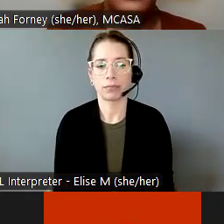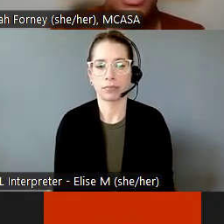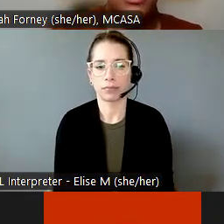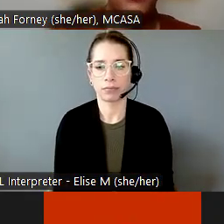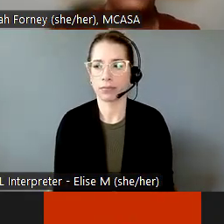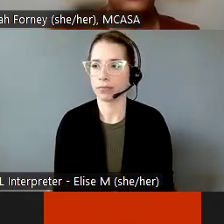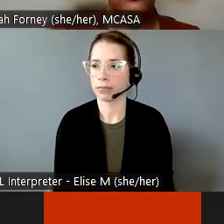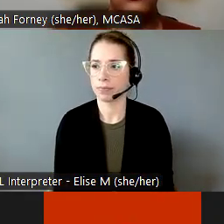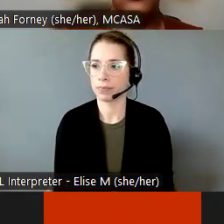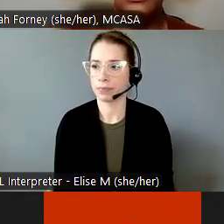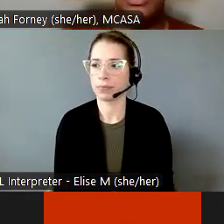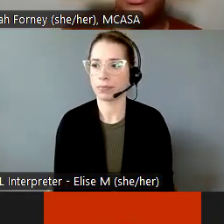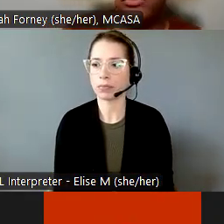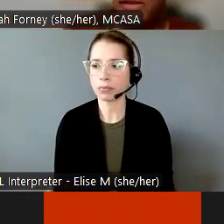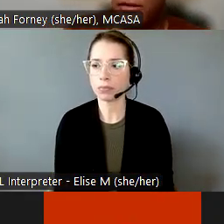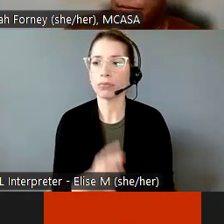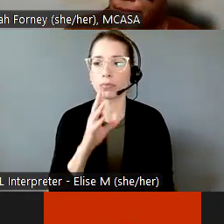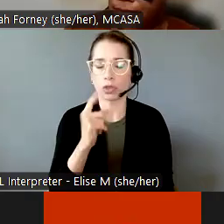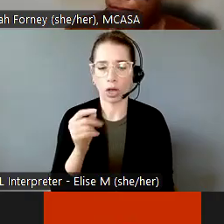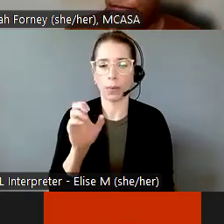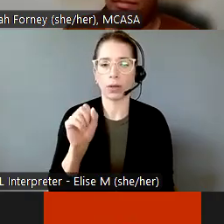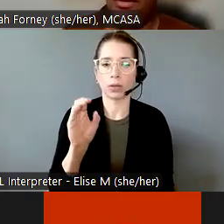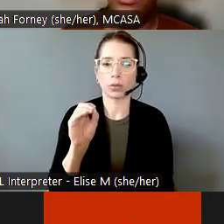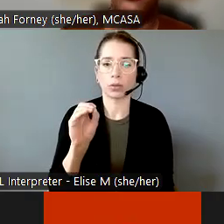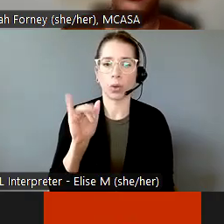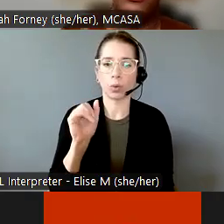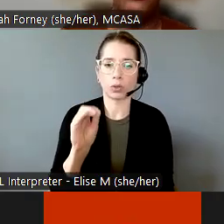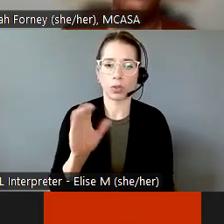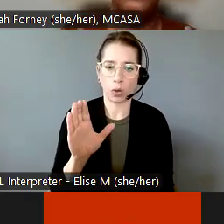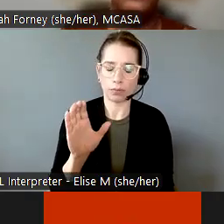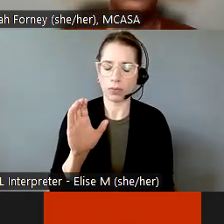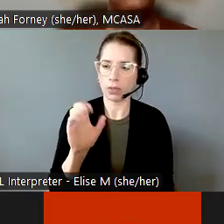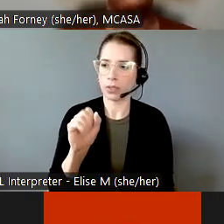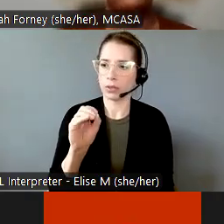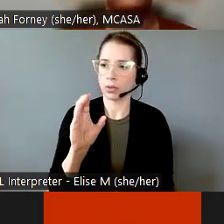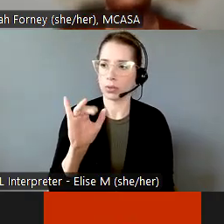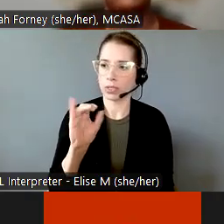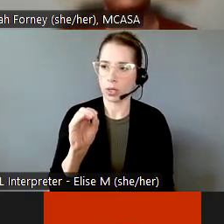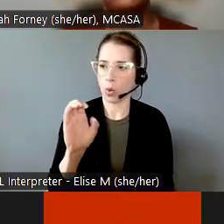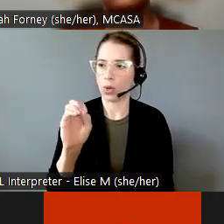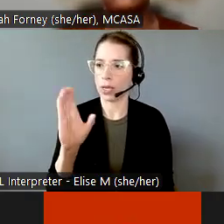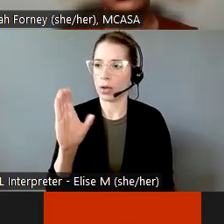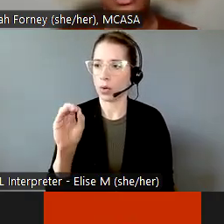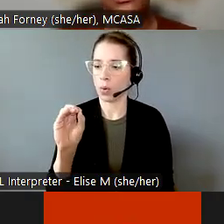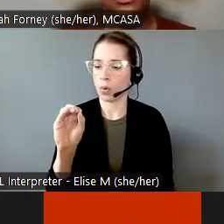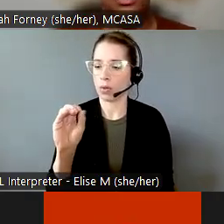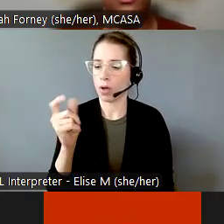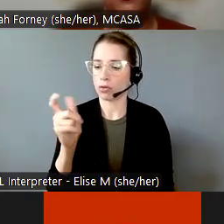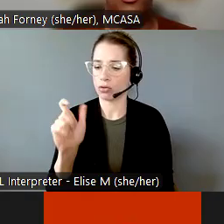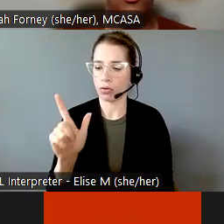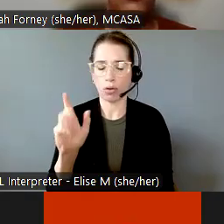So let's talk about the socio-ecological model. And so the socio-ecological model looks